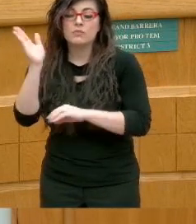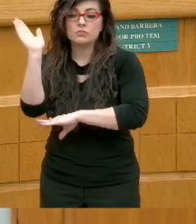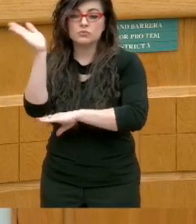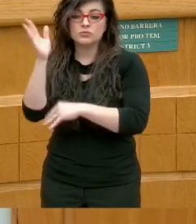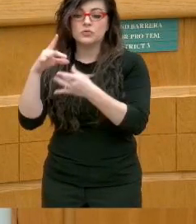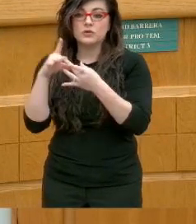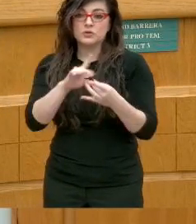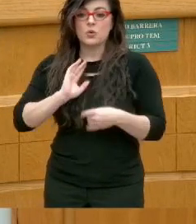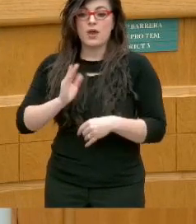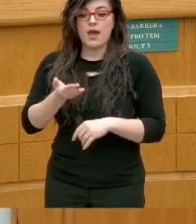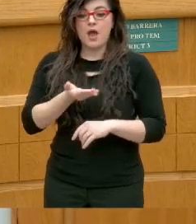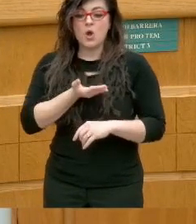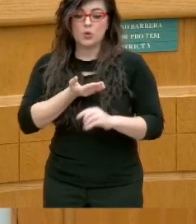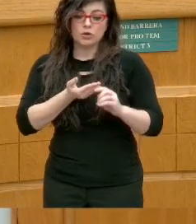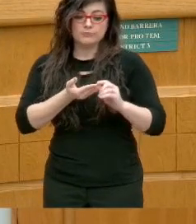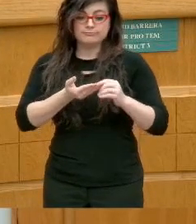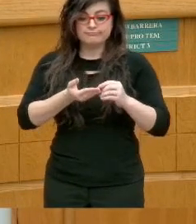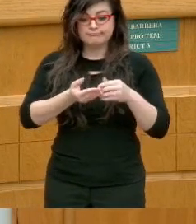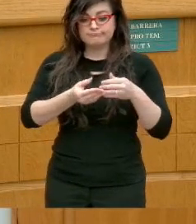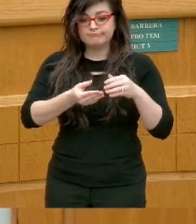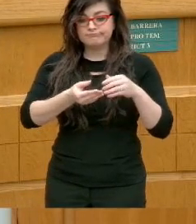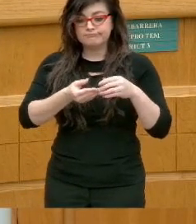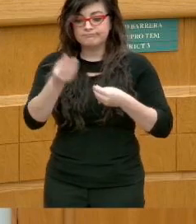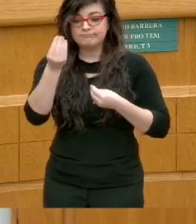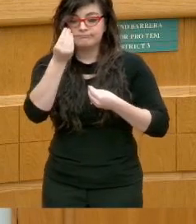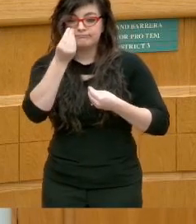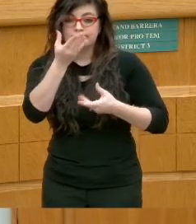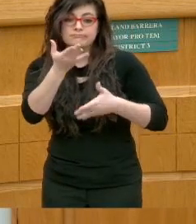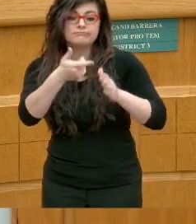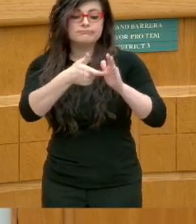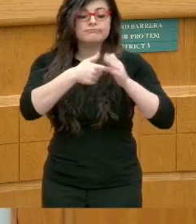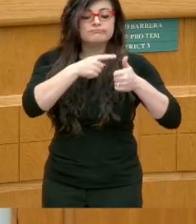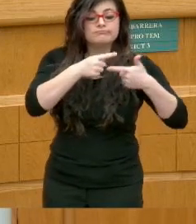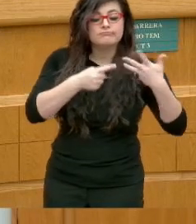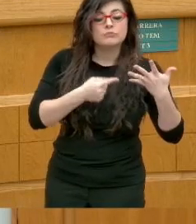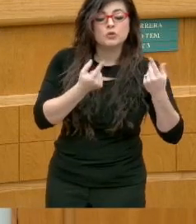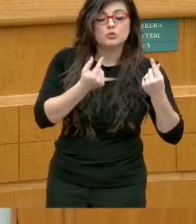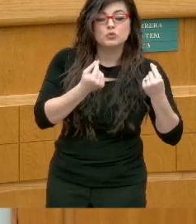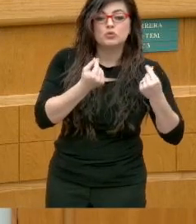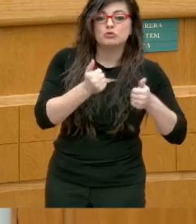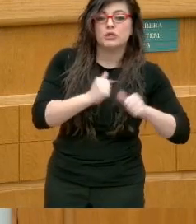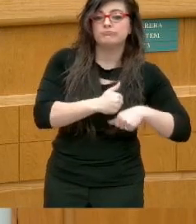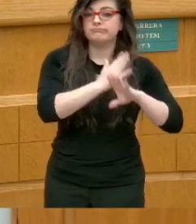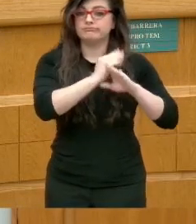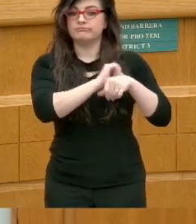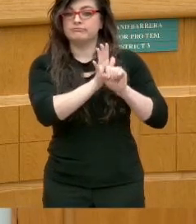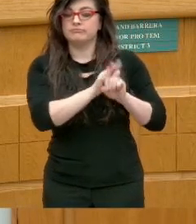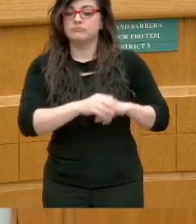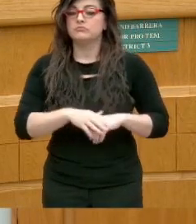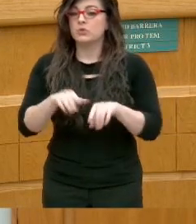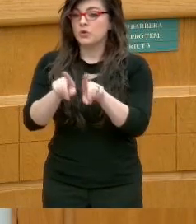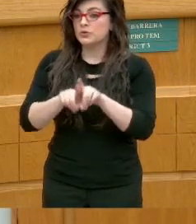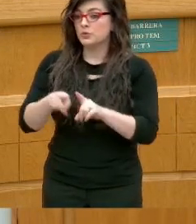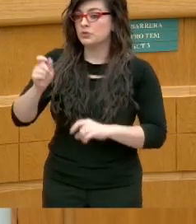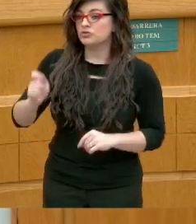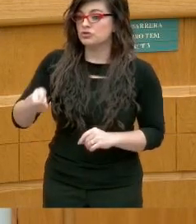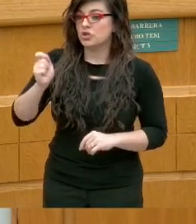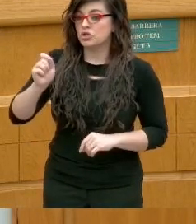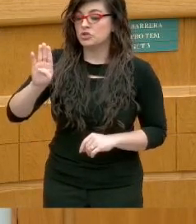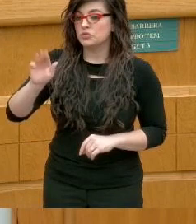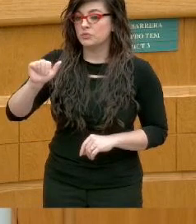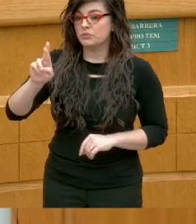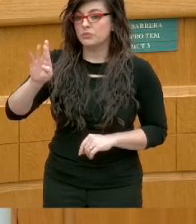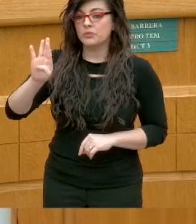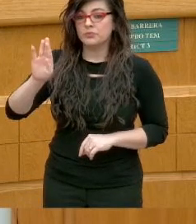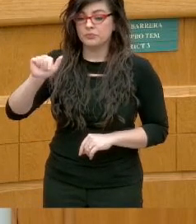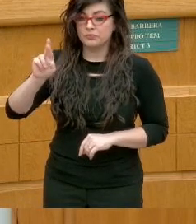still use to keep ourselves safe. And then County Judge Barbara Canales is here. She's going to talk to you about some of the